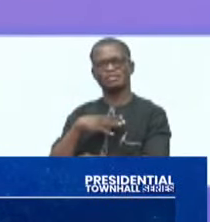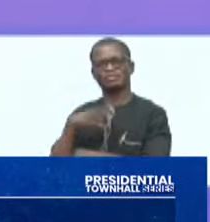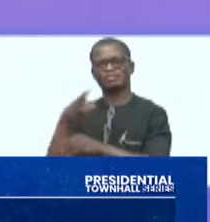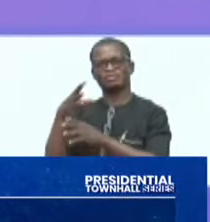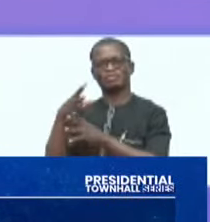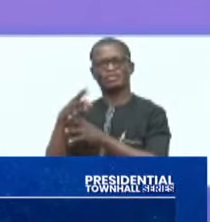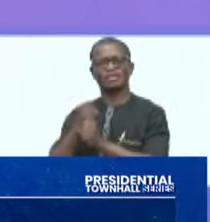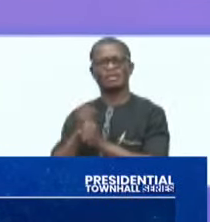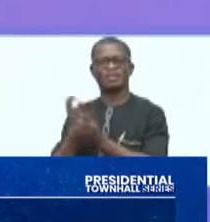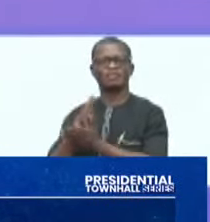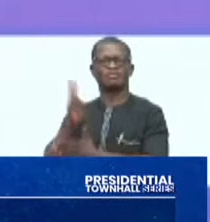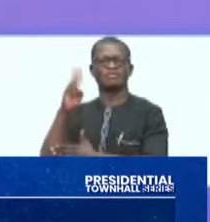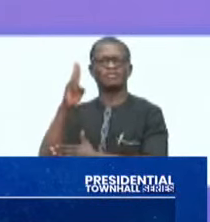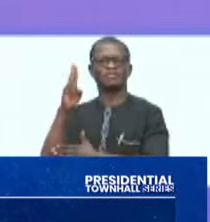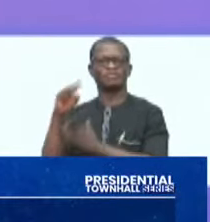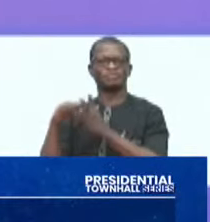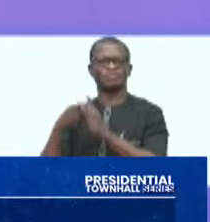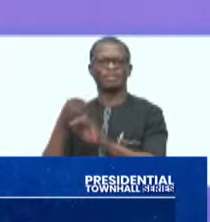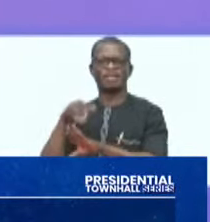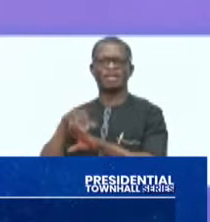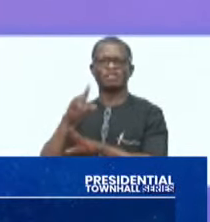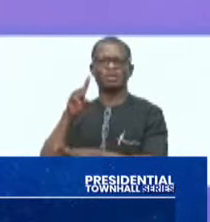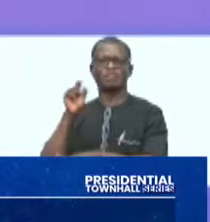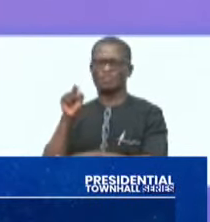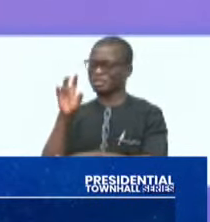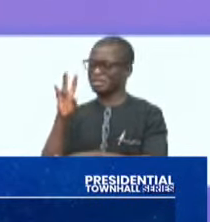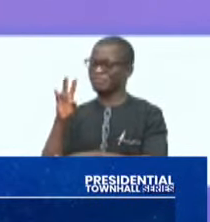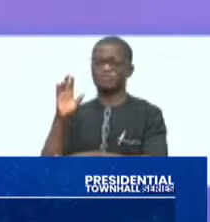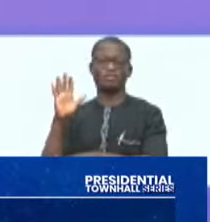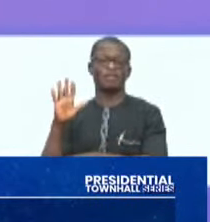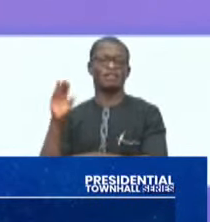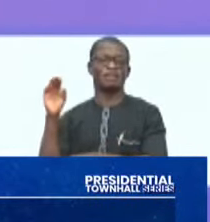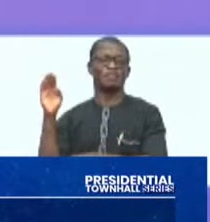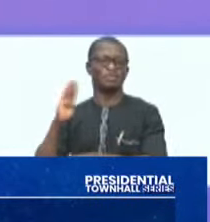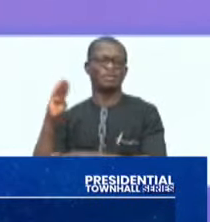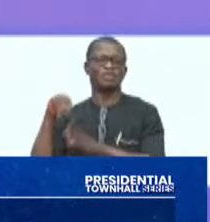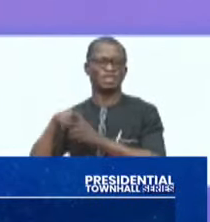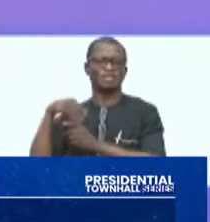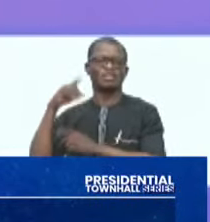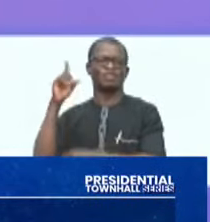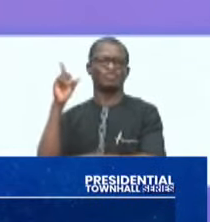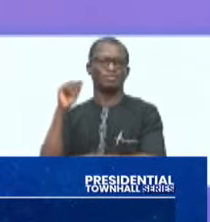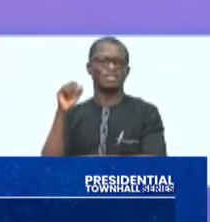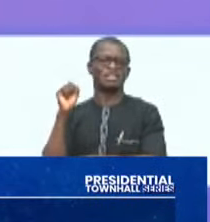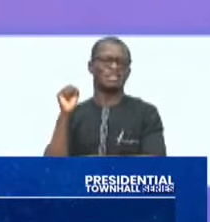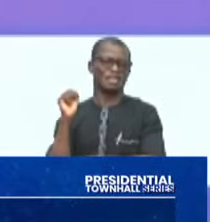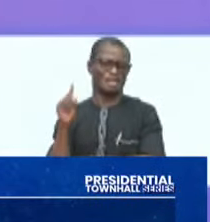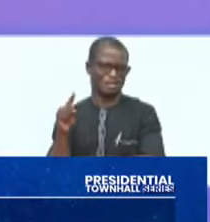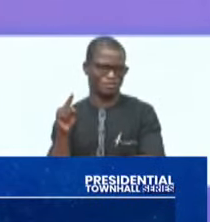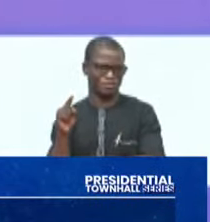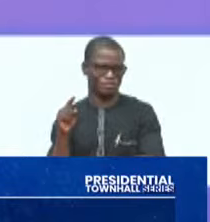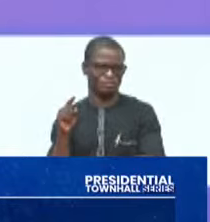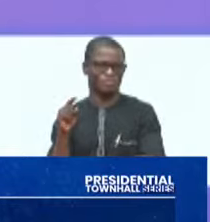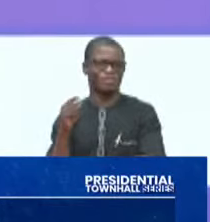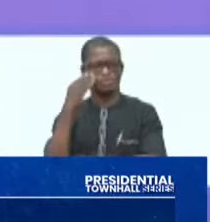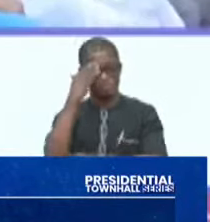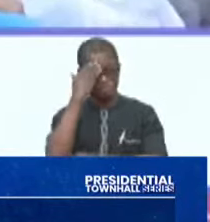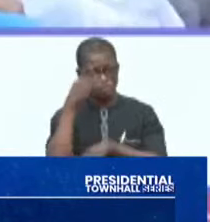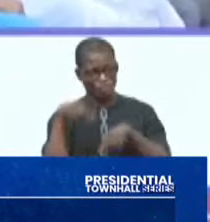university started at 1.75 billion in 2011,